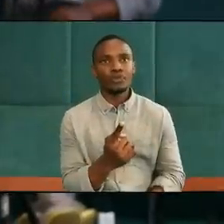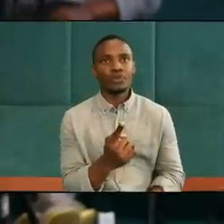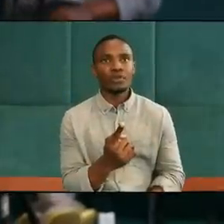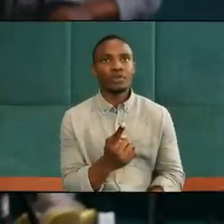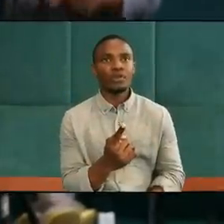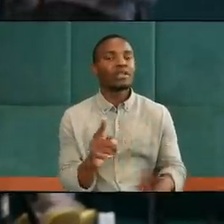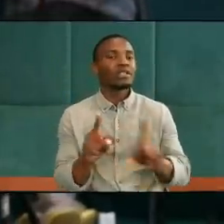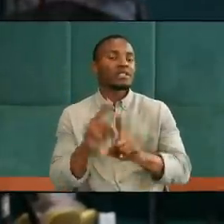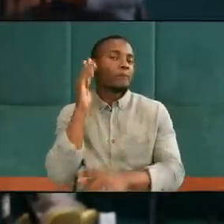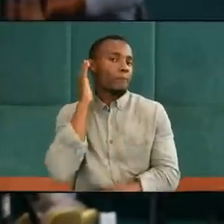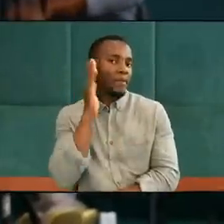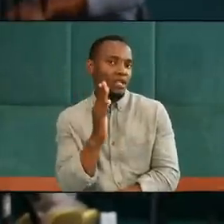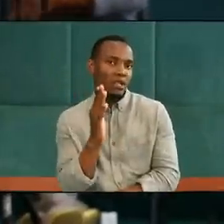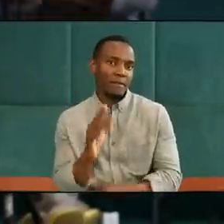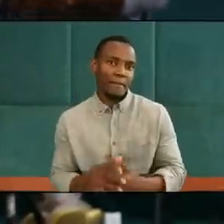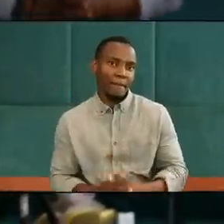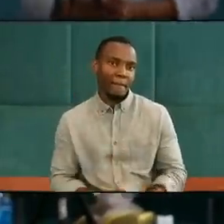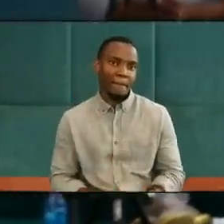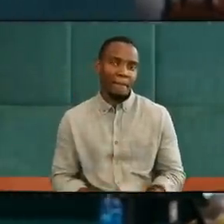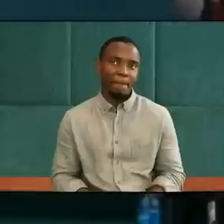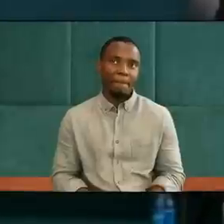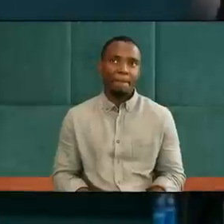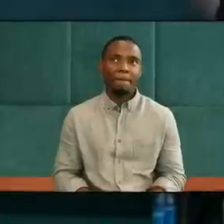And Peter.